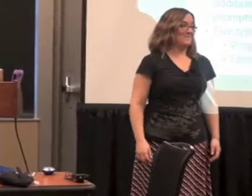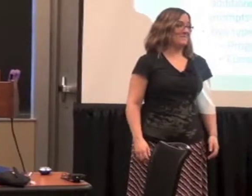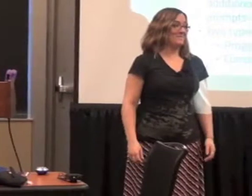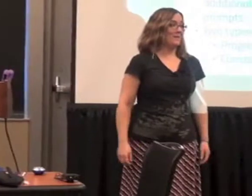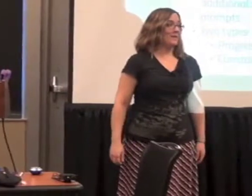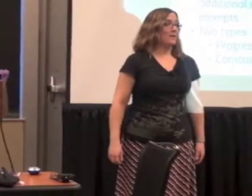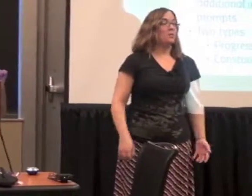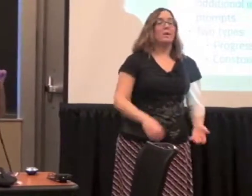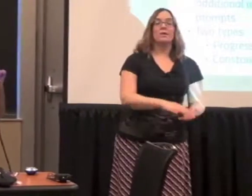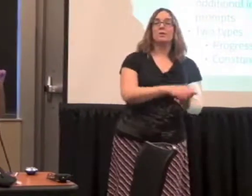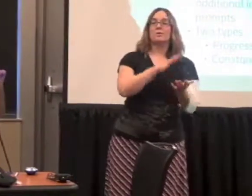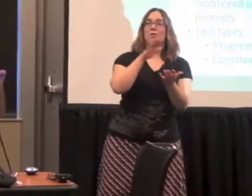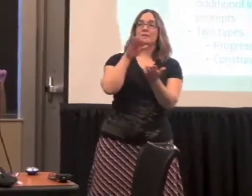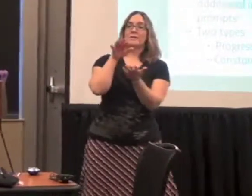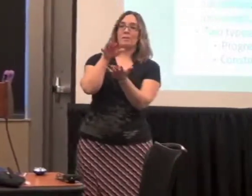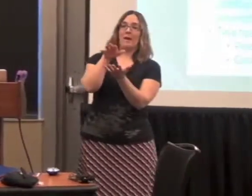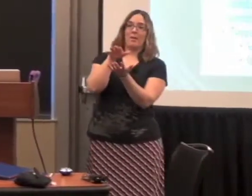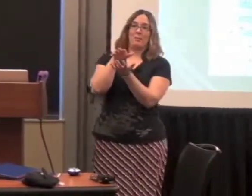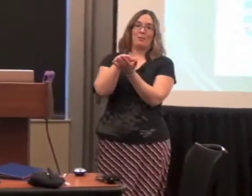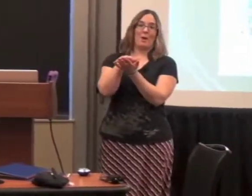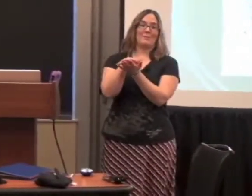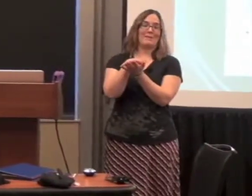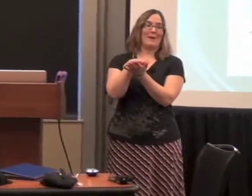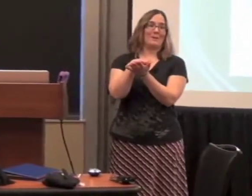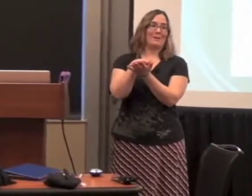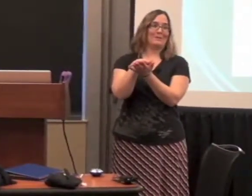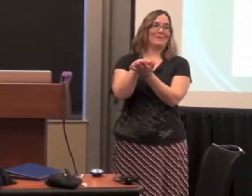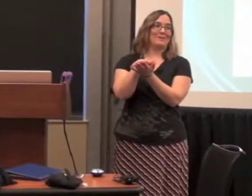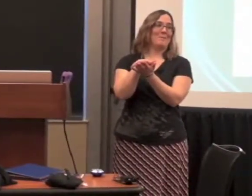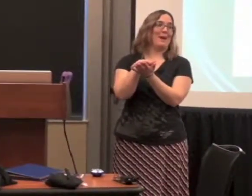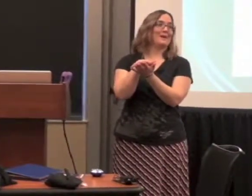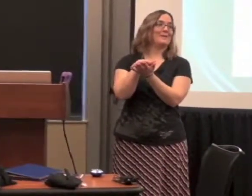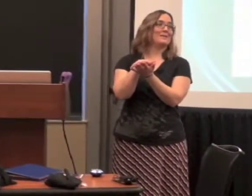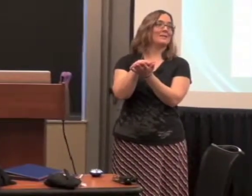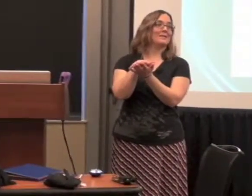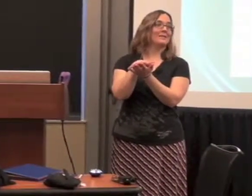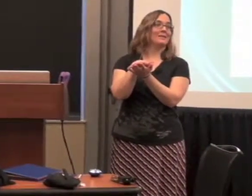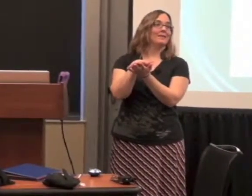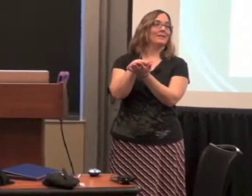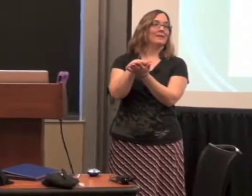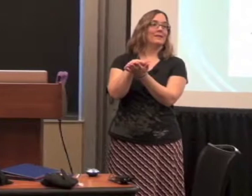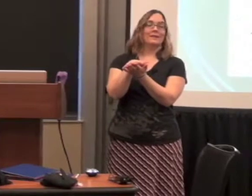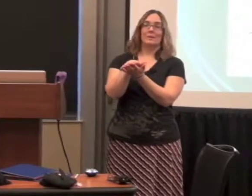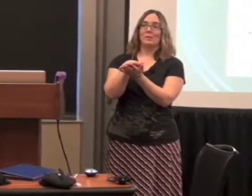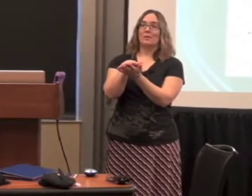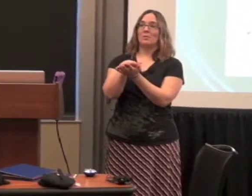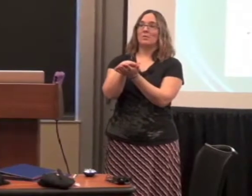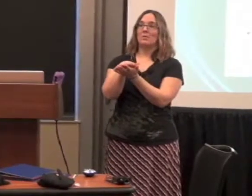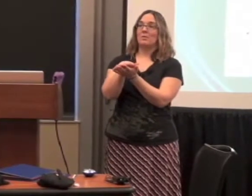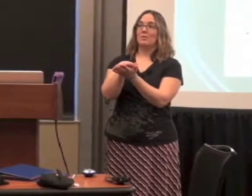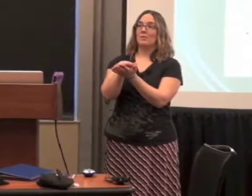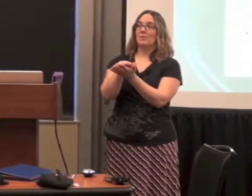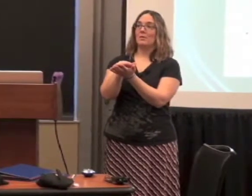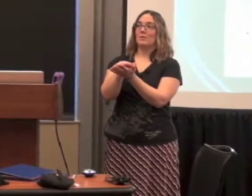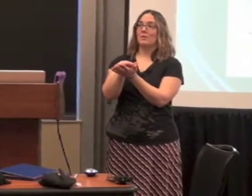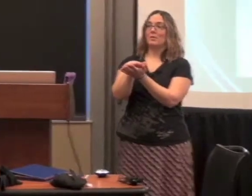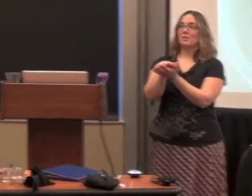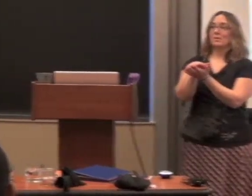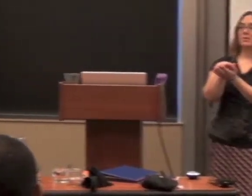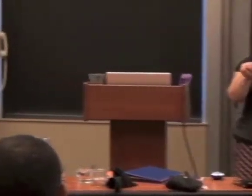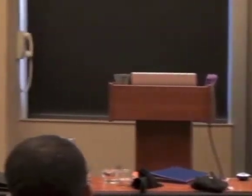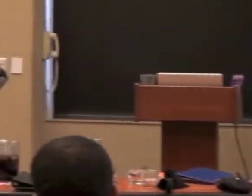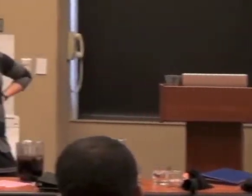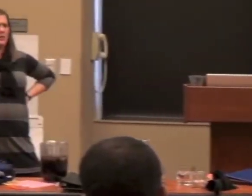right? What did you notice about the prompting that we used in PECS? Think of the prompting